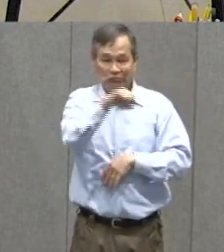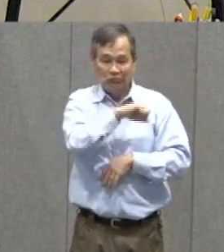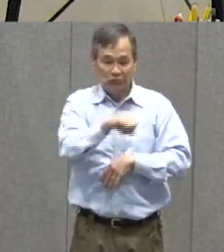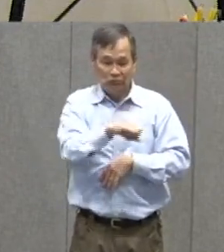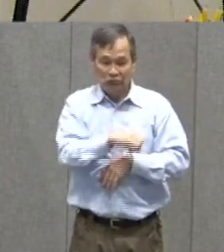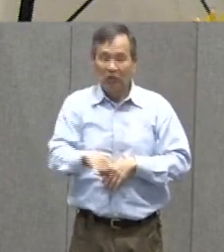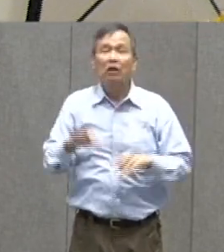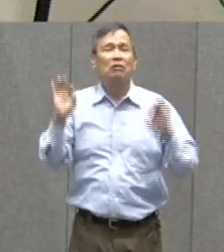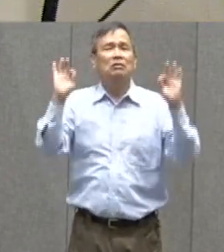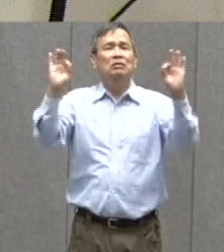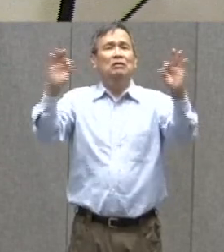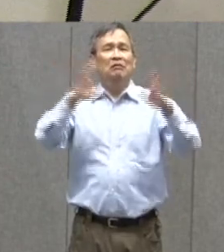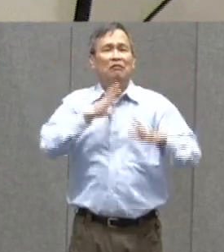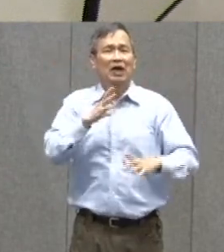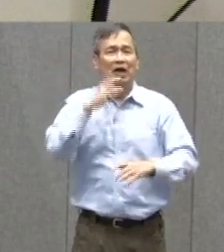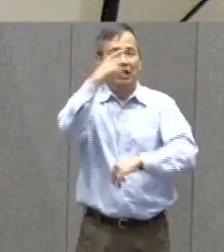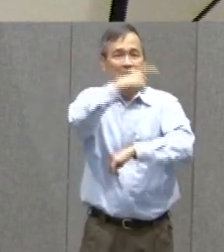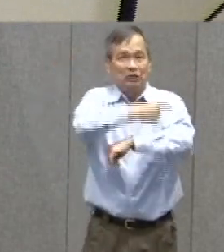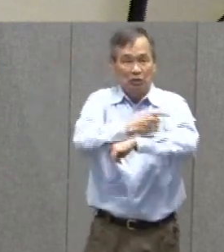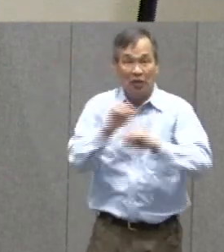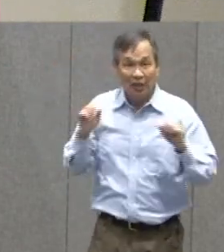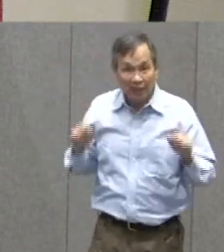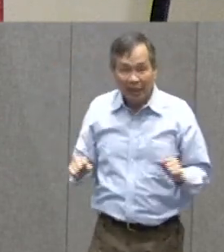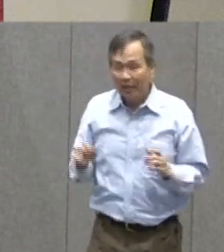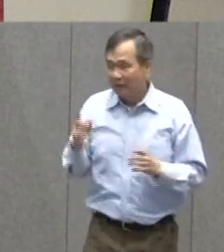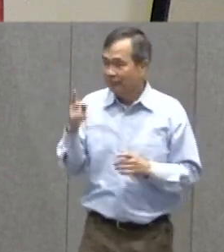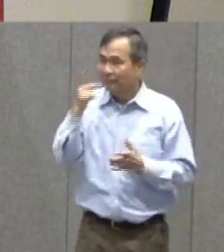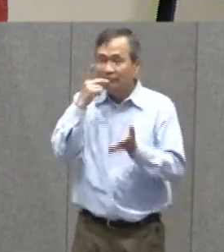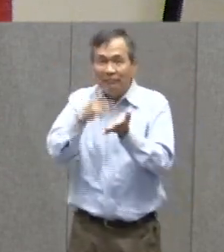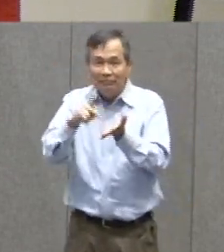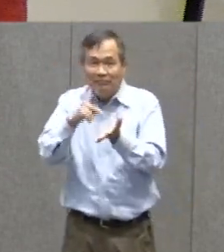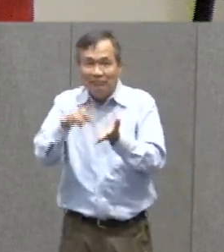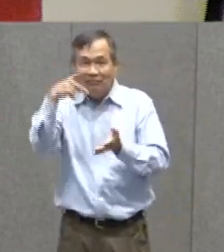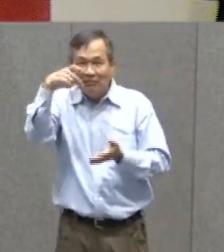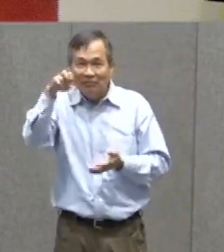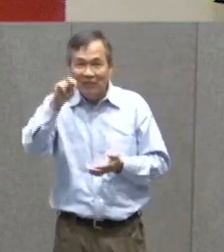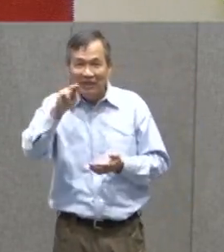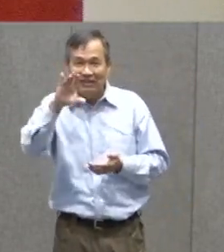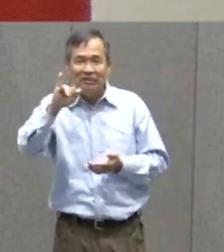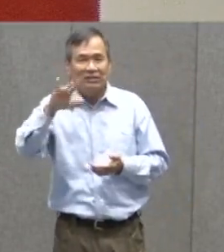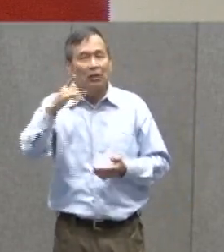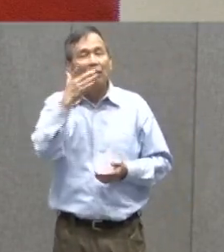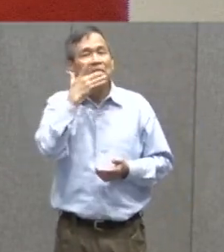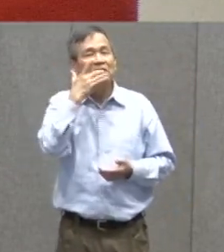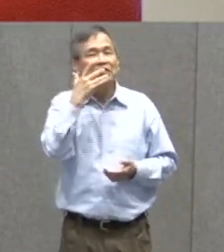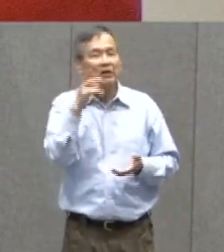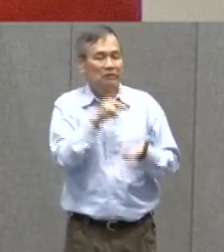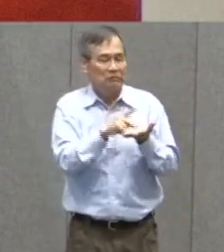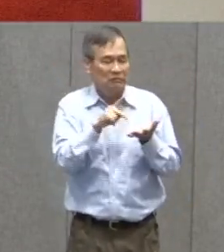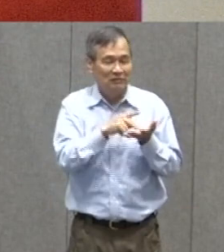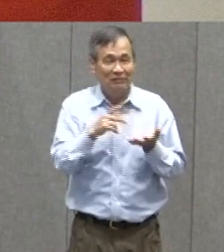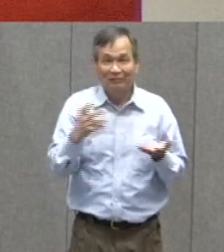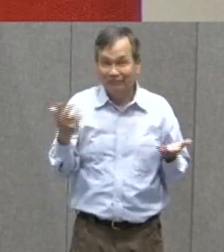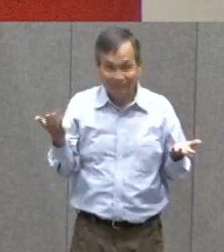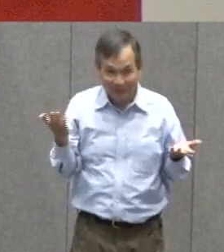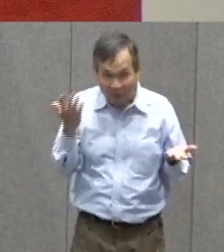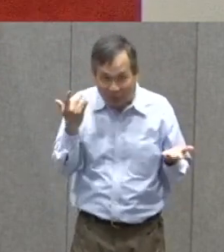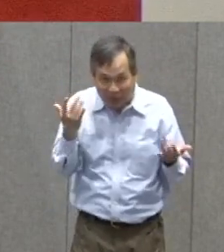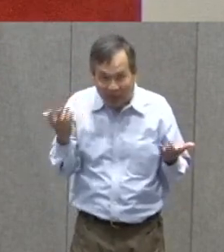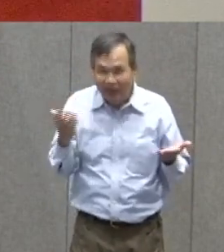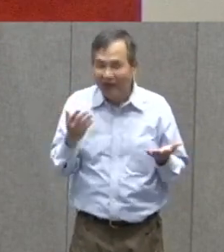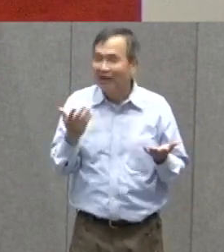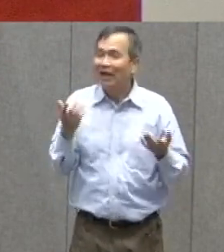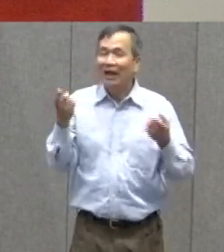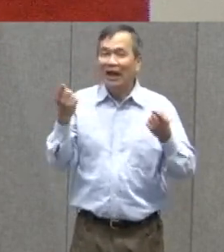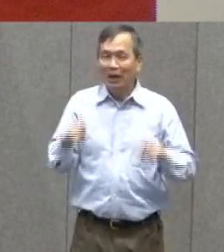today. You can use a pencil. I like using pencils when I write because